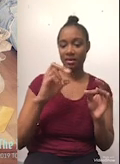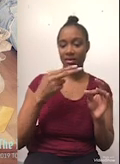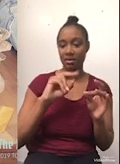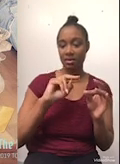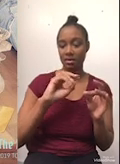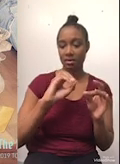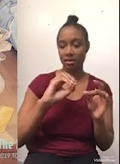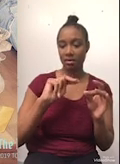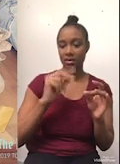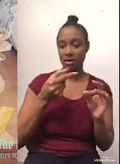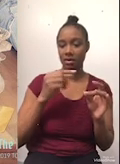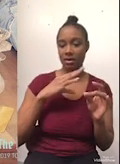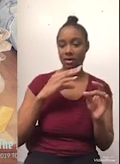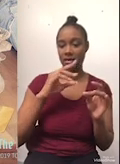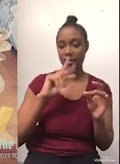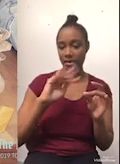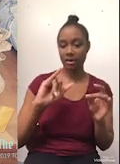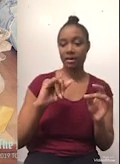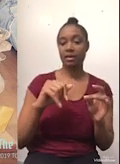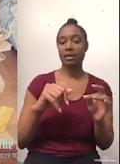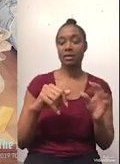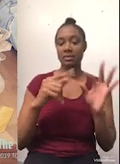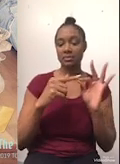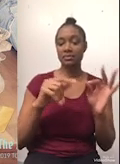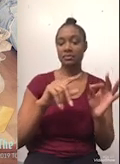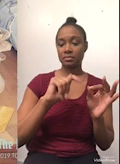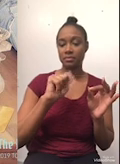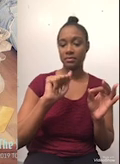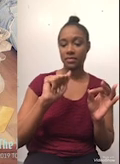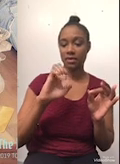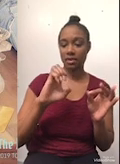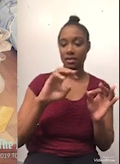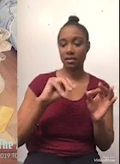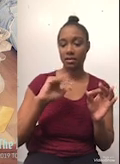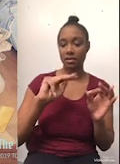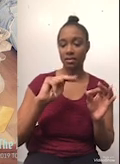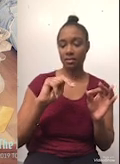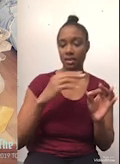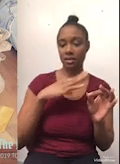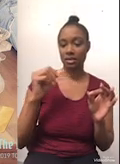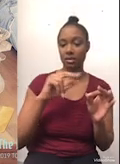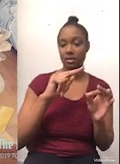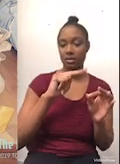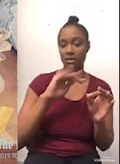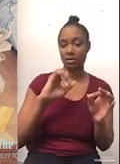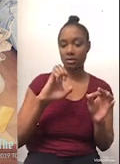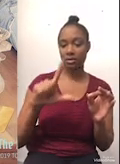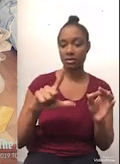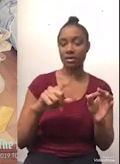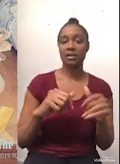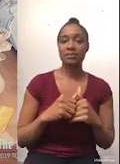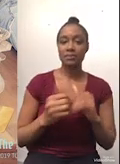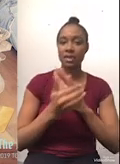Do you have any skills or specialty? Chinu, my dancing, singing and facial